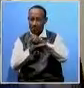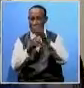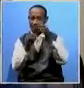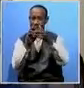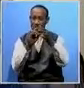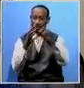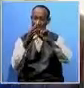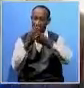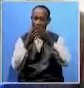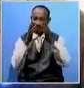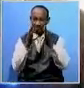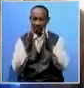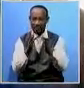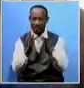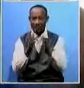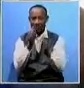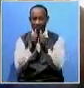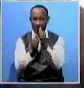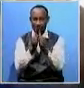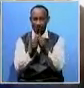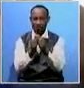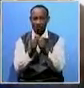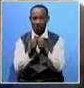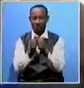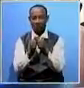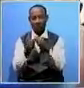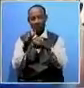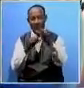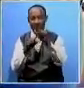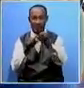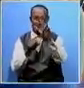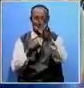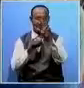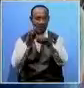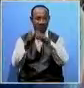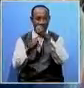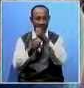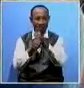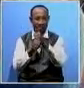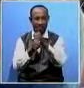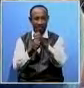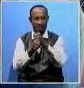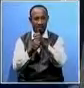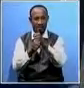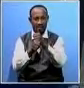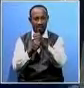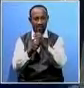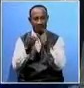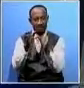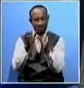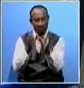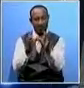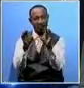startup that is under 3 years old, regardless of the sector of